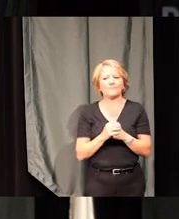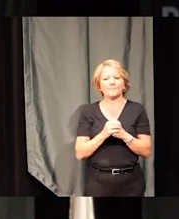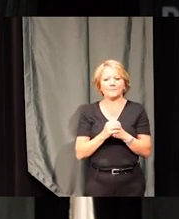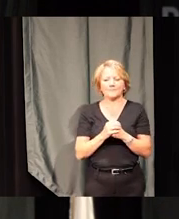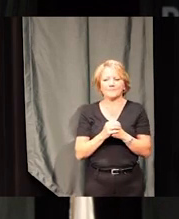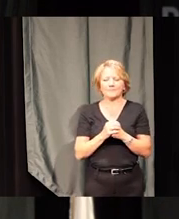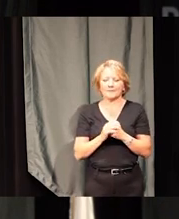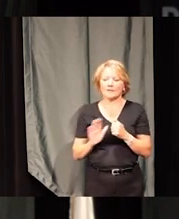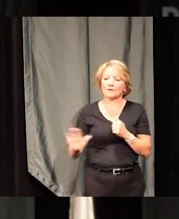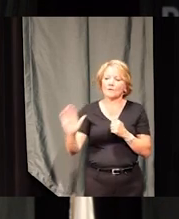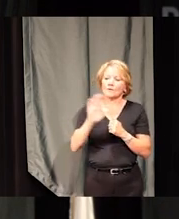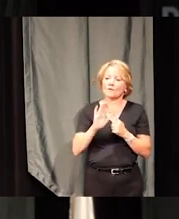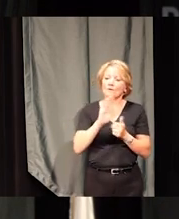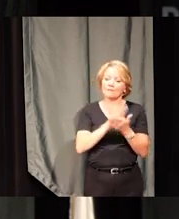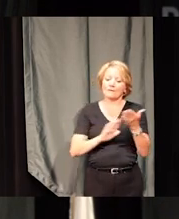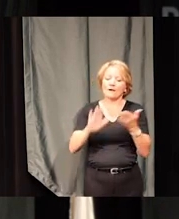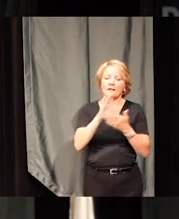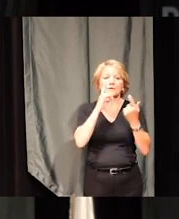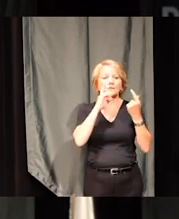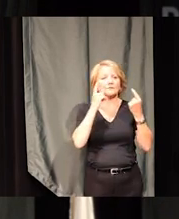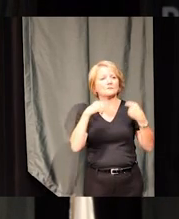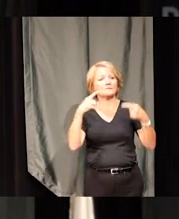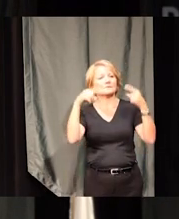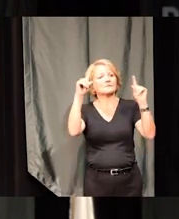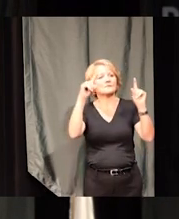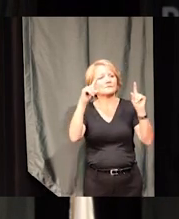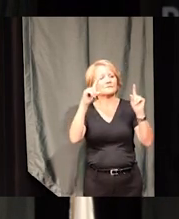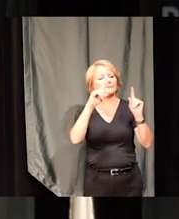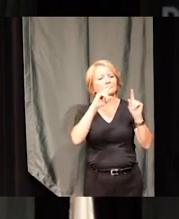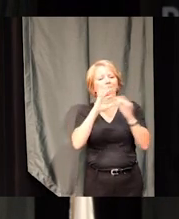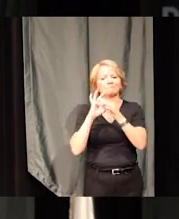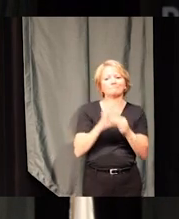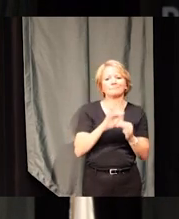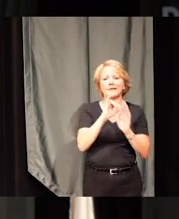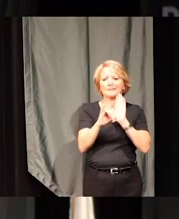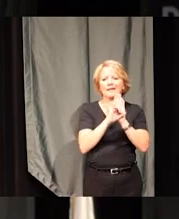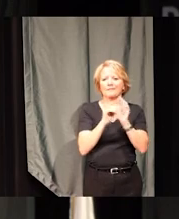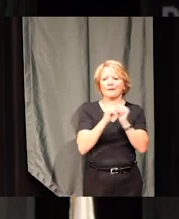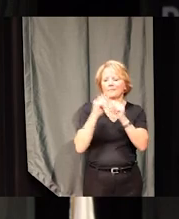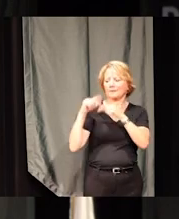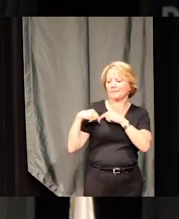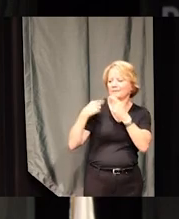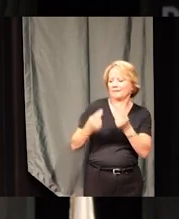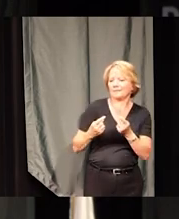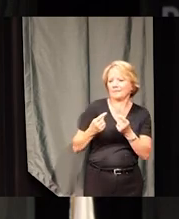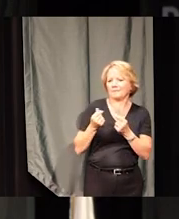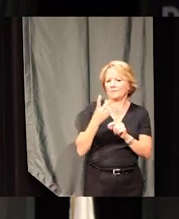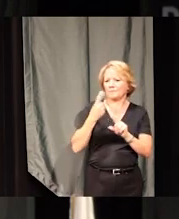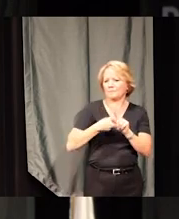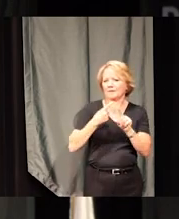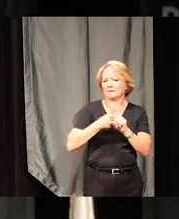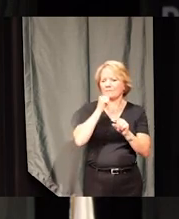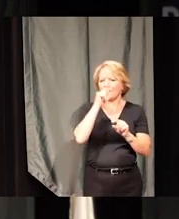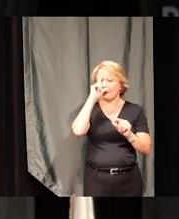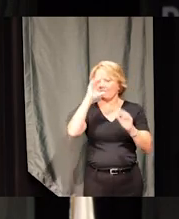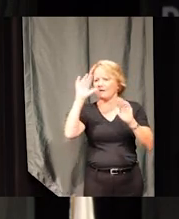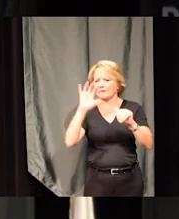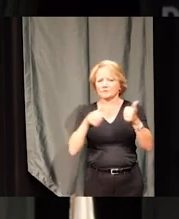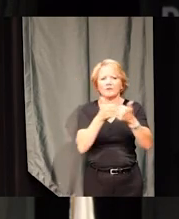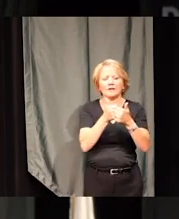Your college achievements do not have to be defined by the last few months of unprecedented